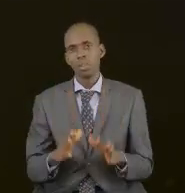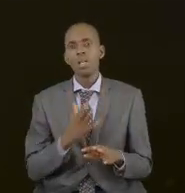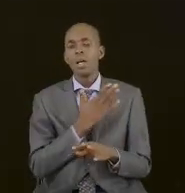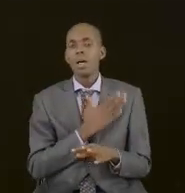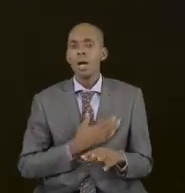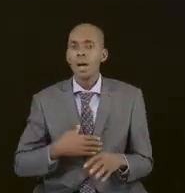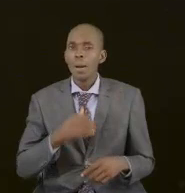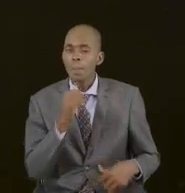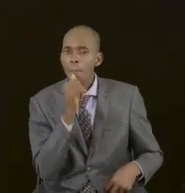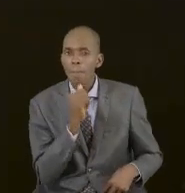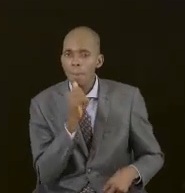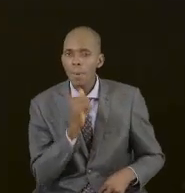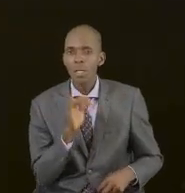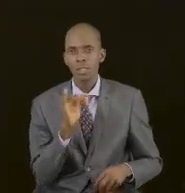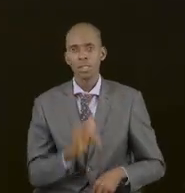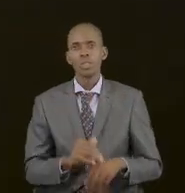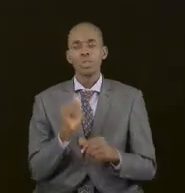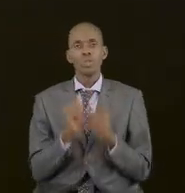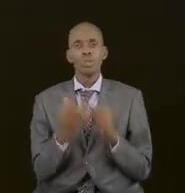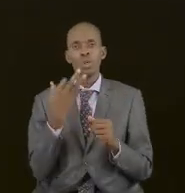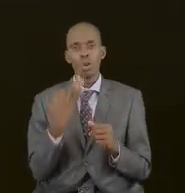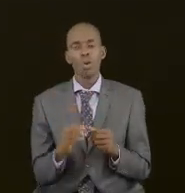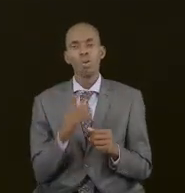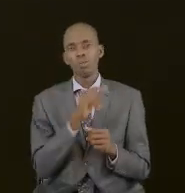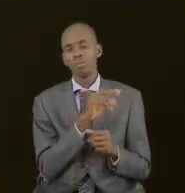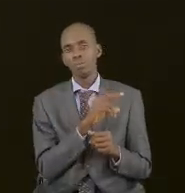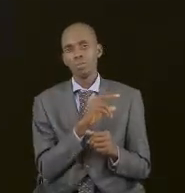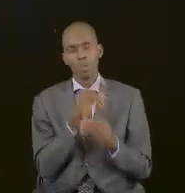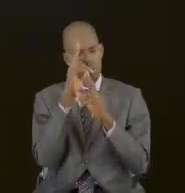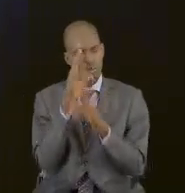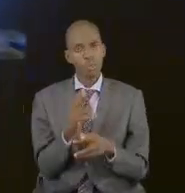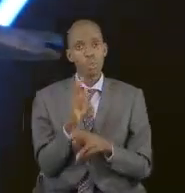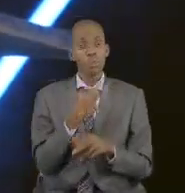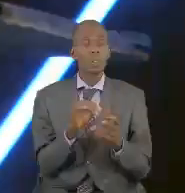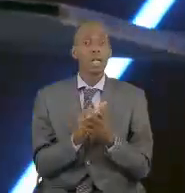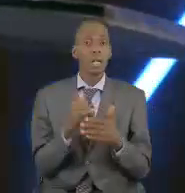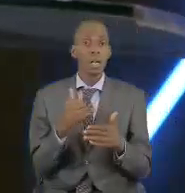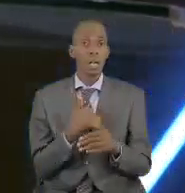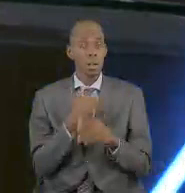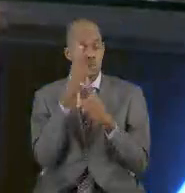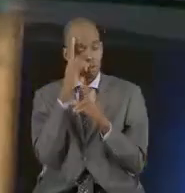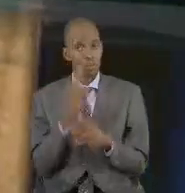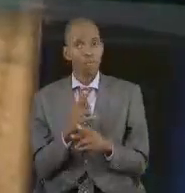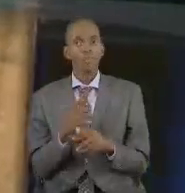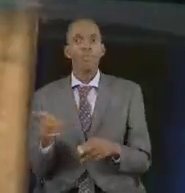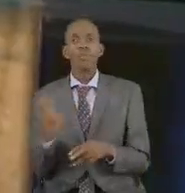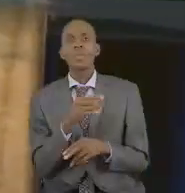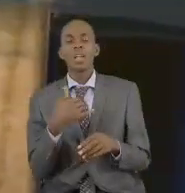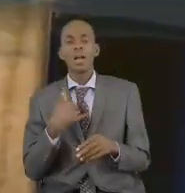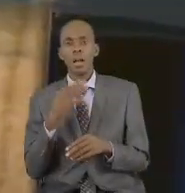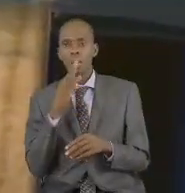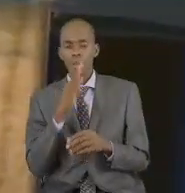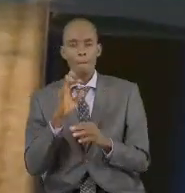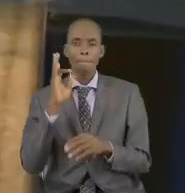them which were of reputation. The people that had reputation, that they had been preaching the gospel before